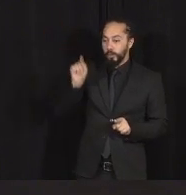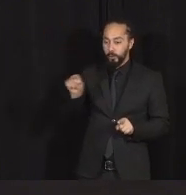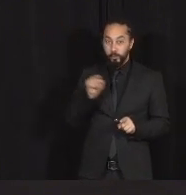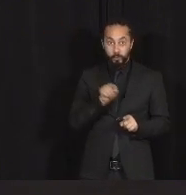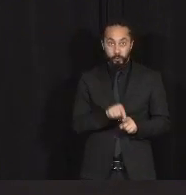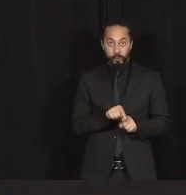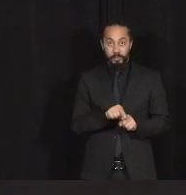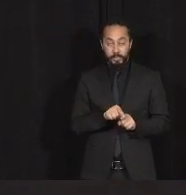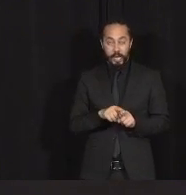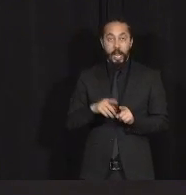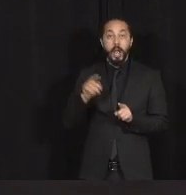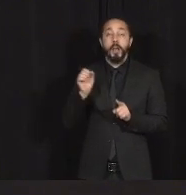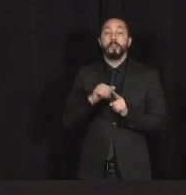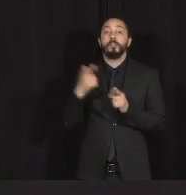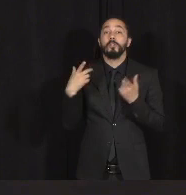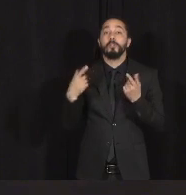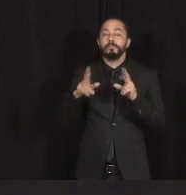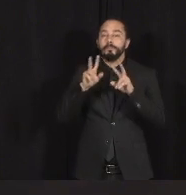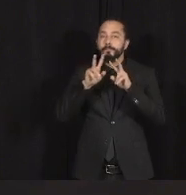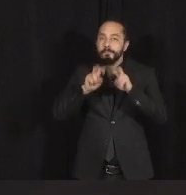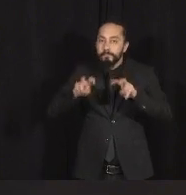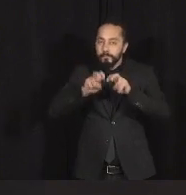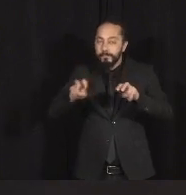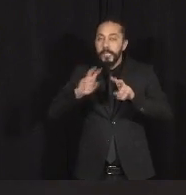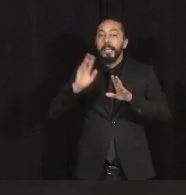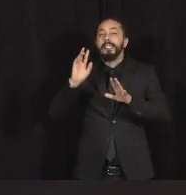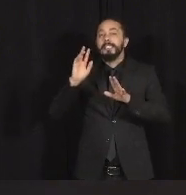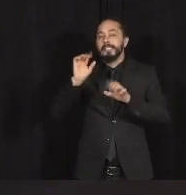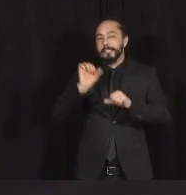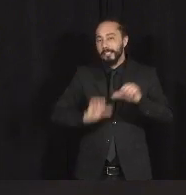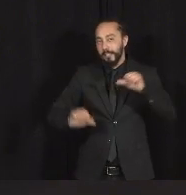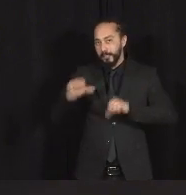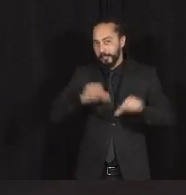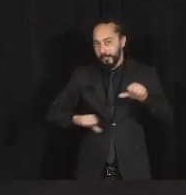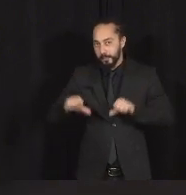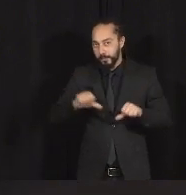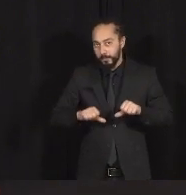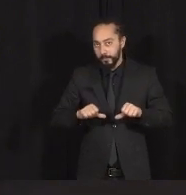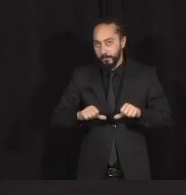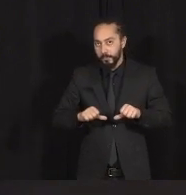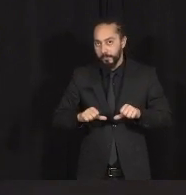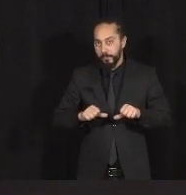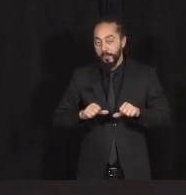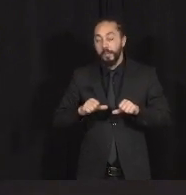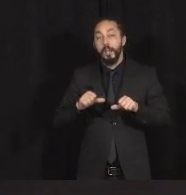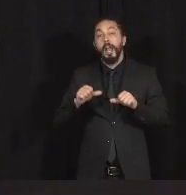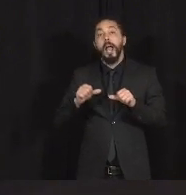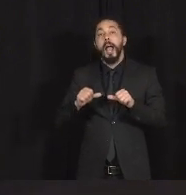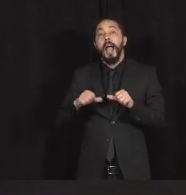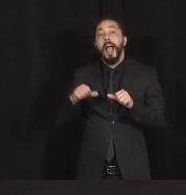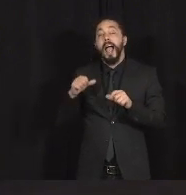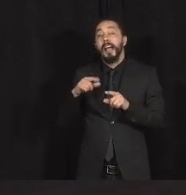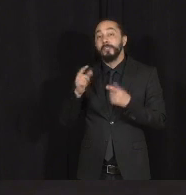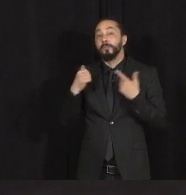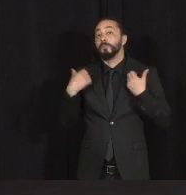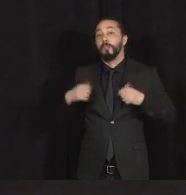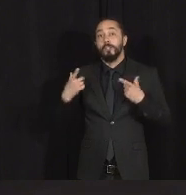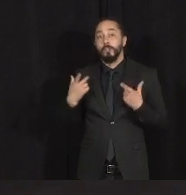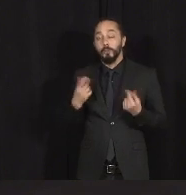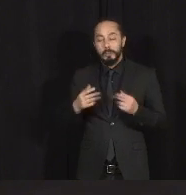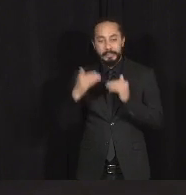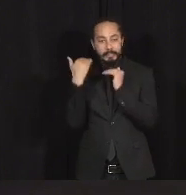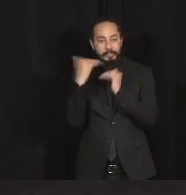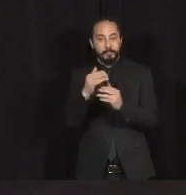careful to try and stay in step to limit the number of deaths, whether that's in Toronto,